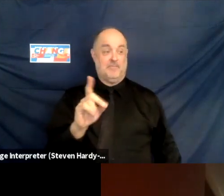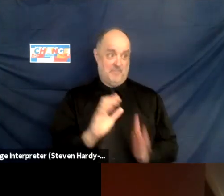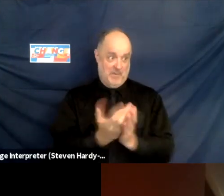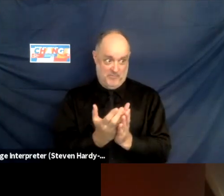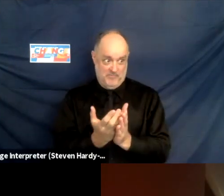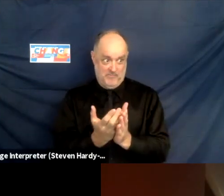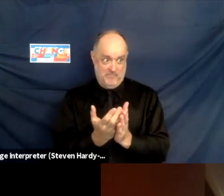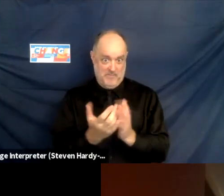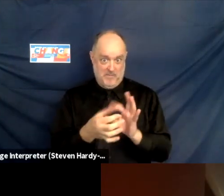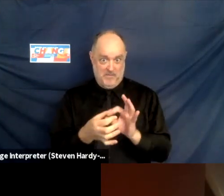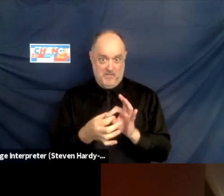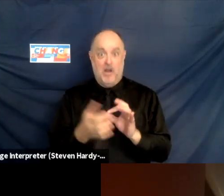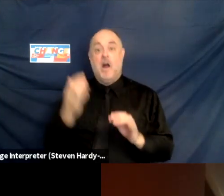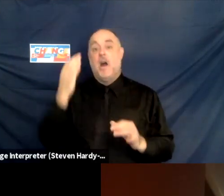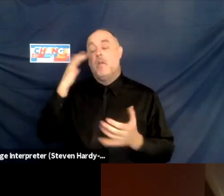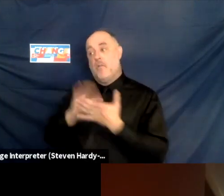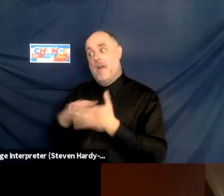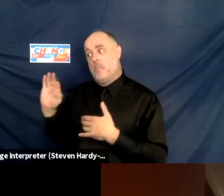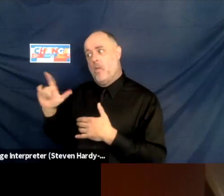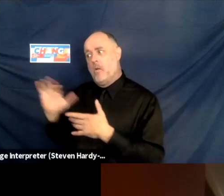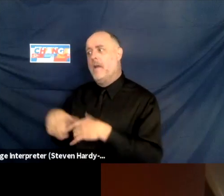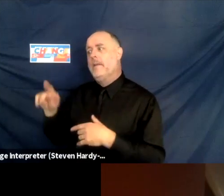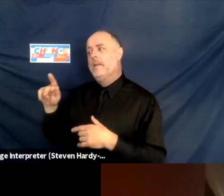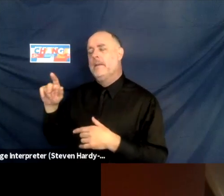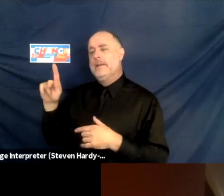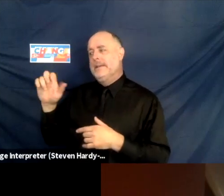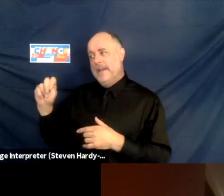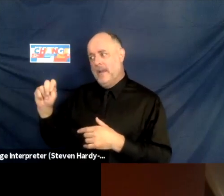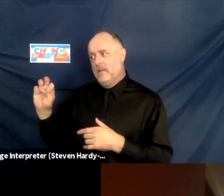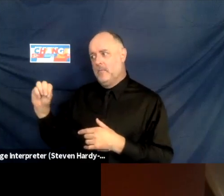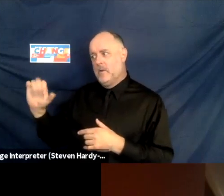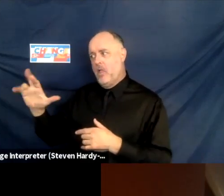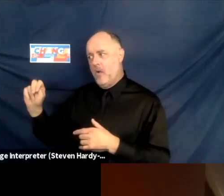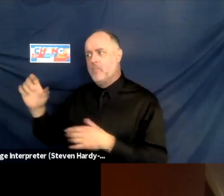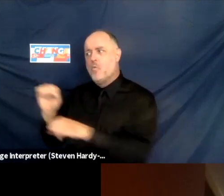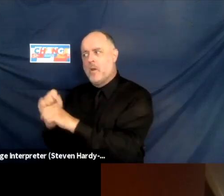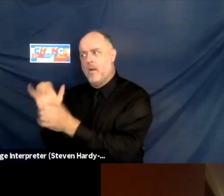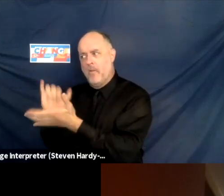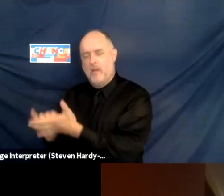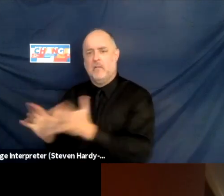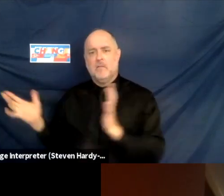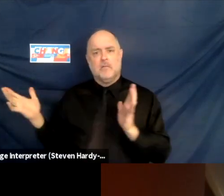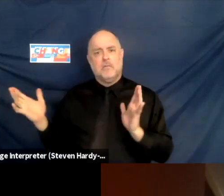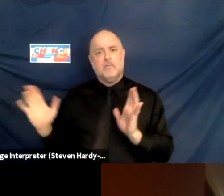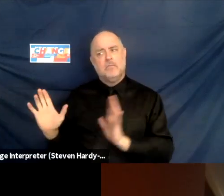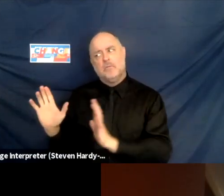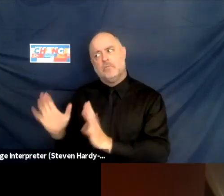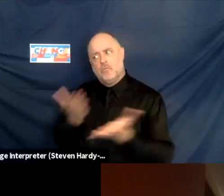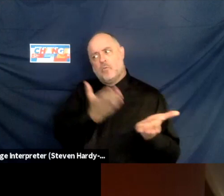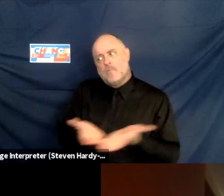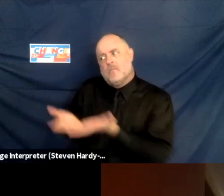that Ken McLeod has been leading our work on that and has some draft comments. So I would